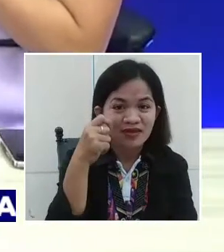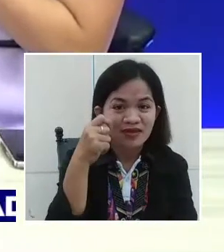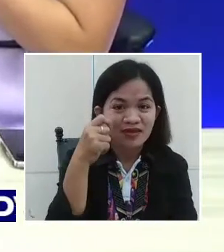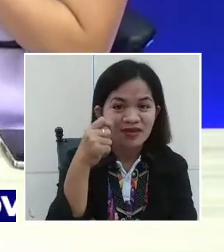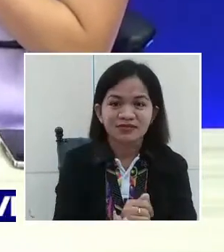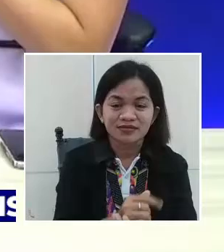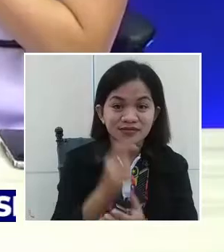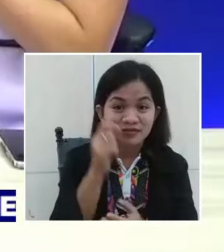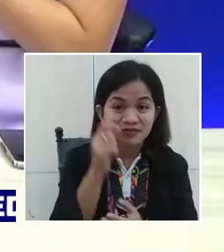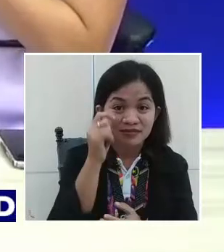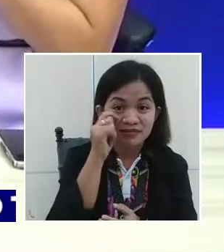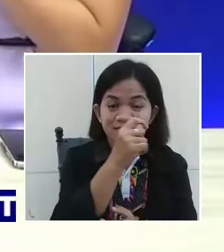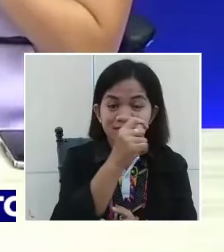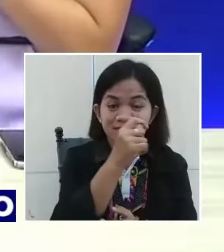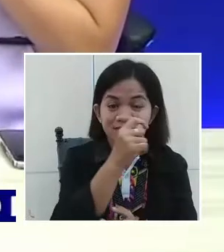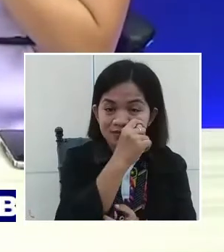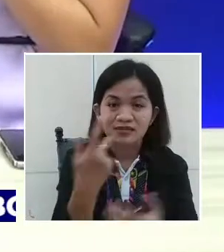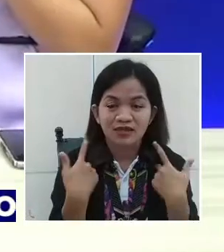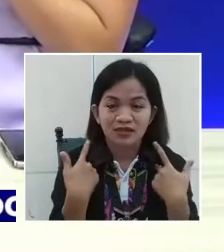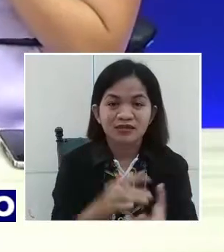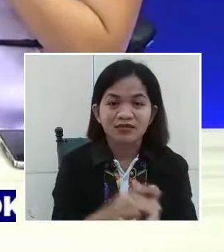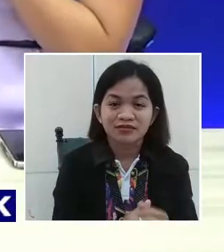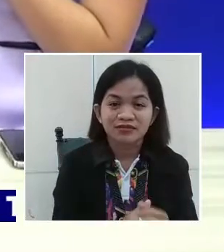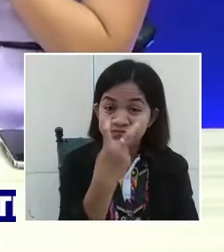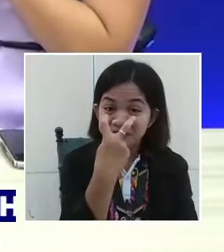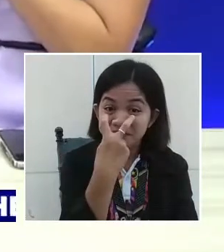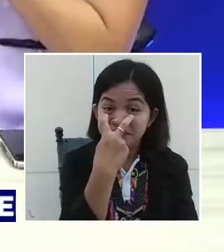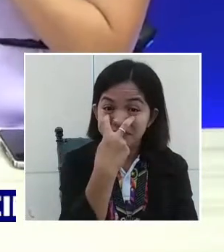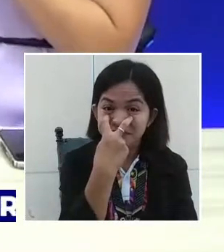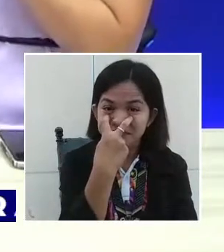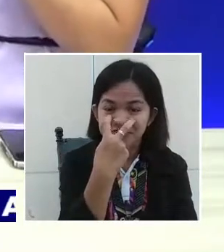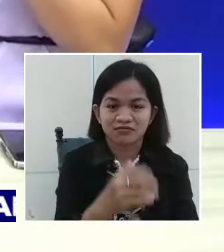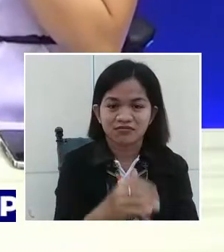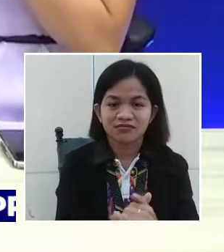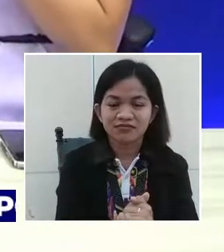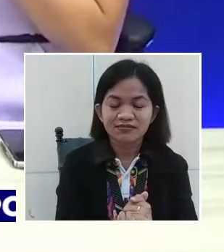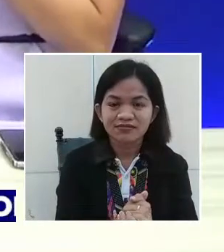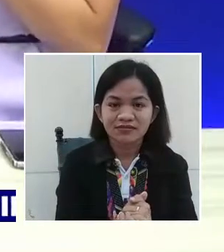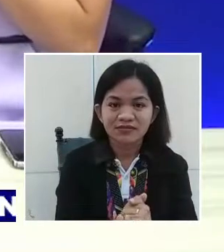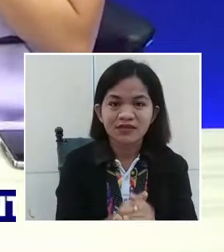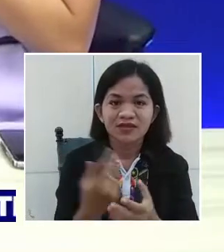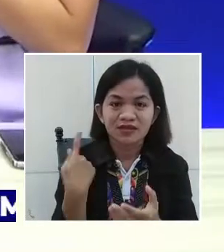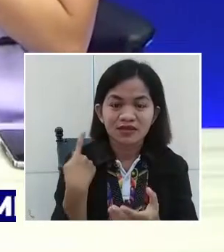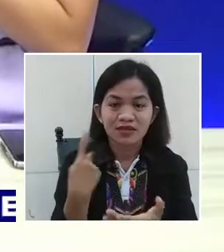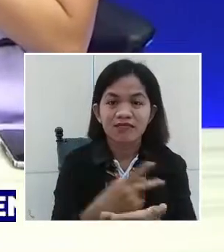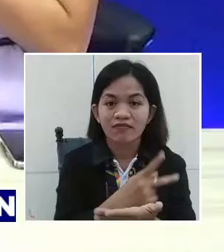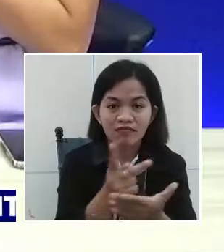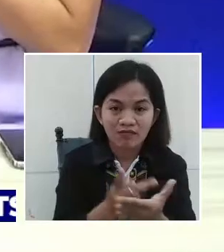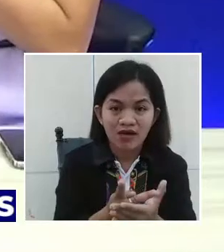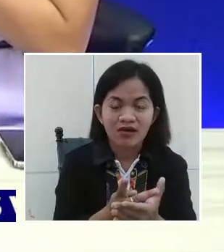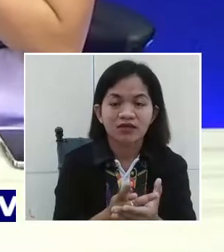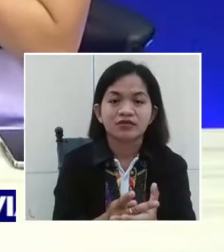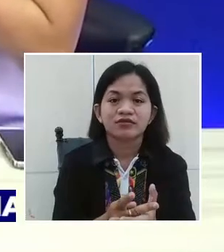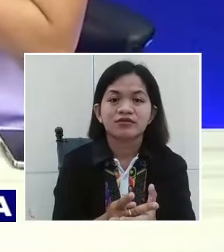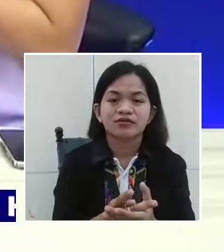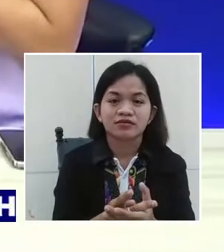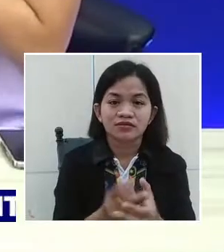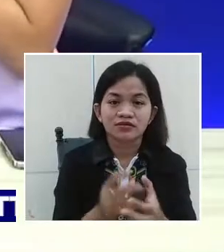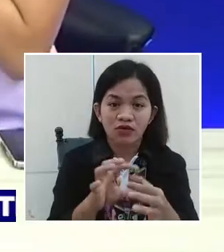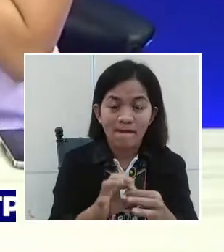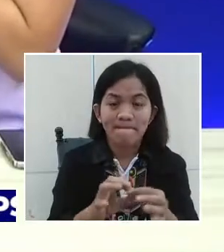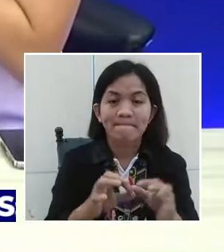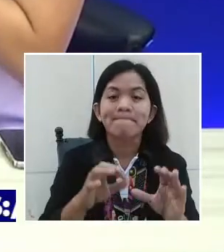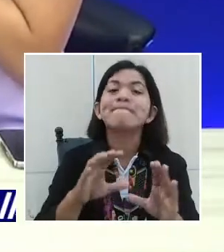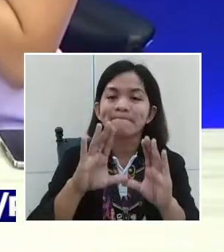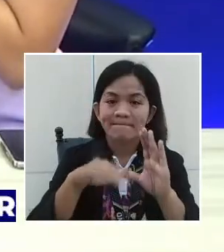has is visually impaired. So part po si Sir Teddy ng ating PWD community.